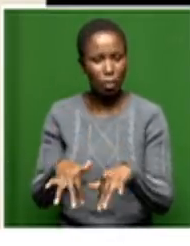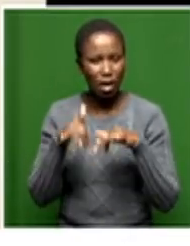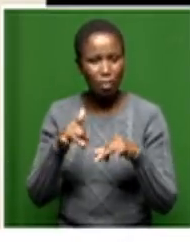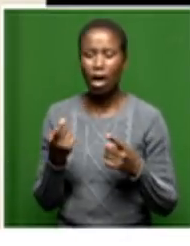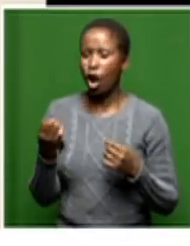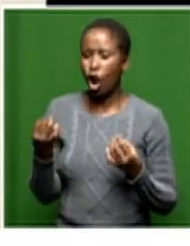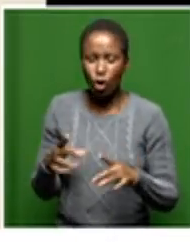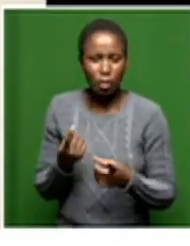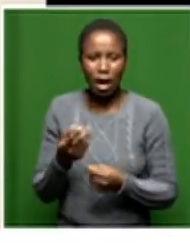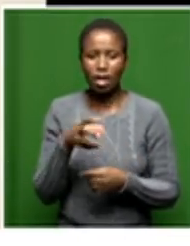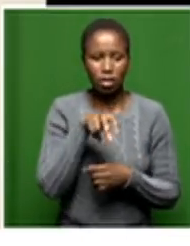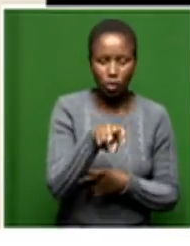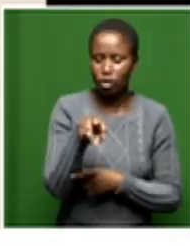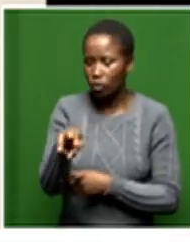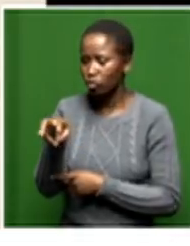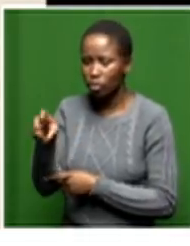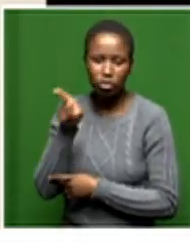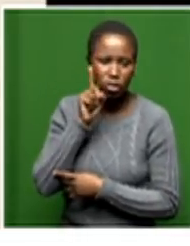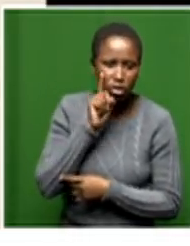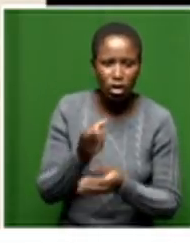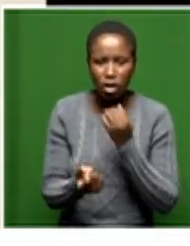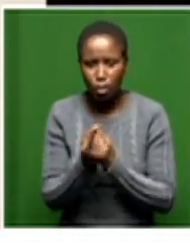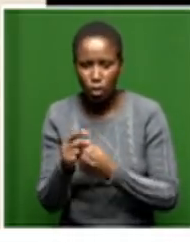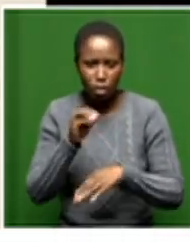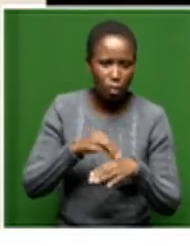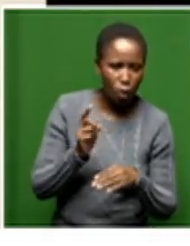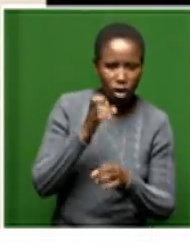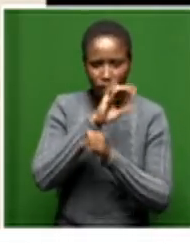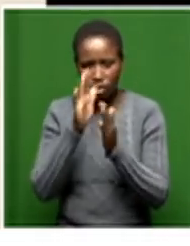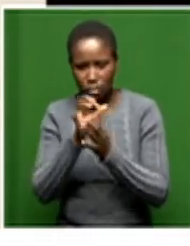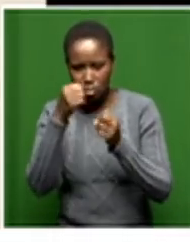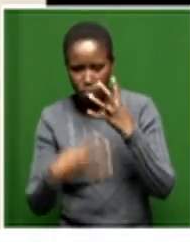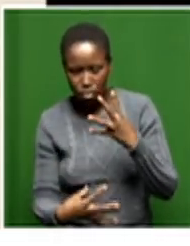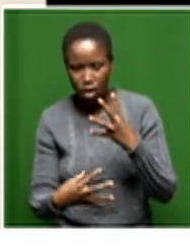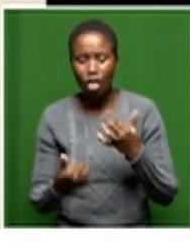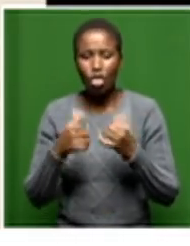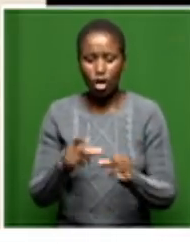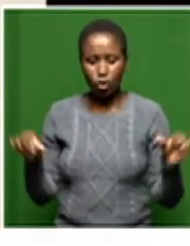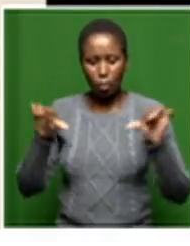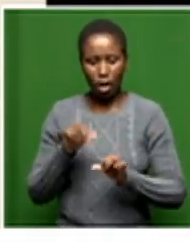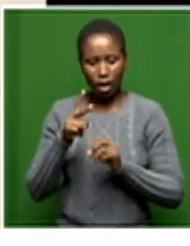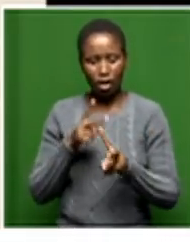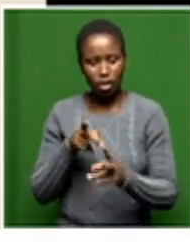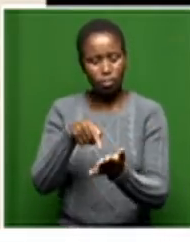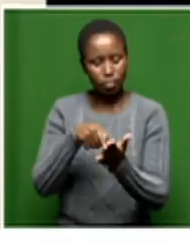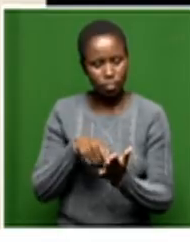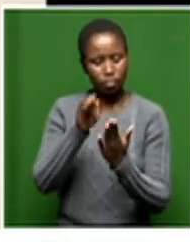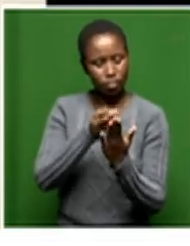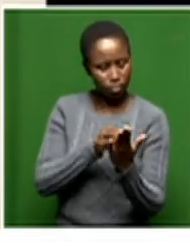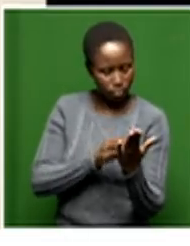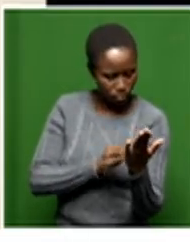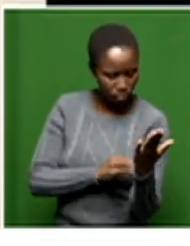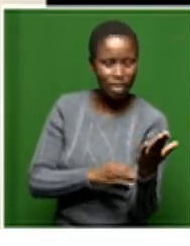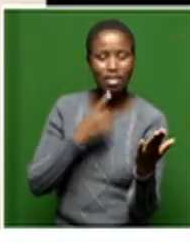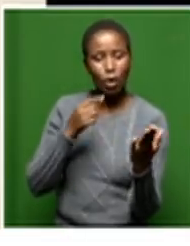country, trying to establish what the problems are in government departments, and you come back with recommendations that members of